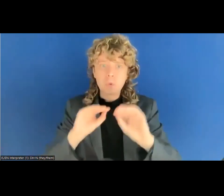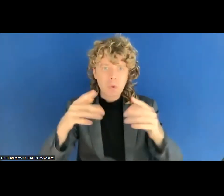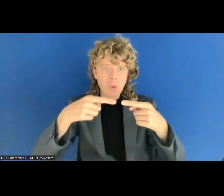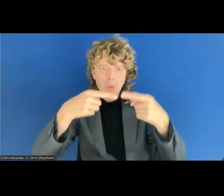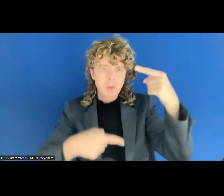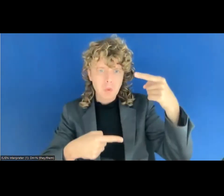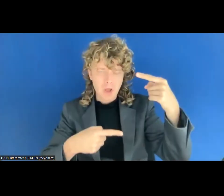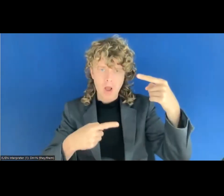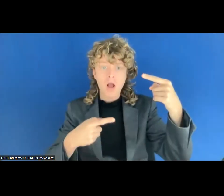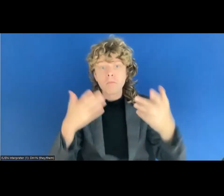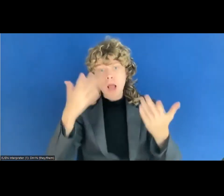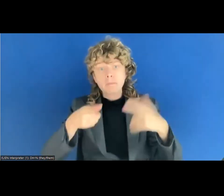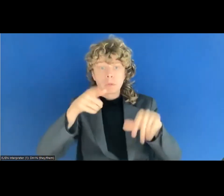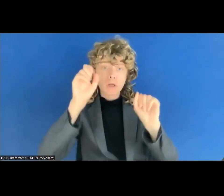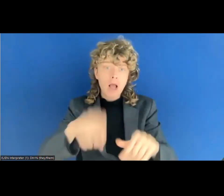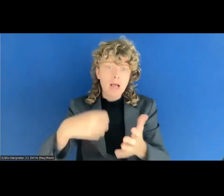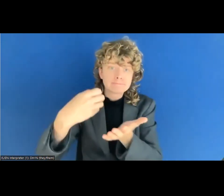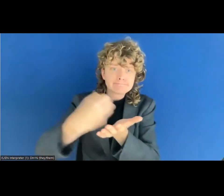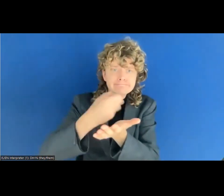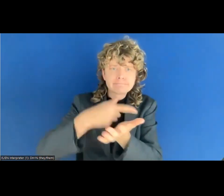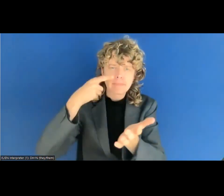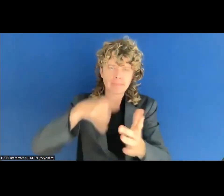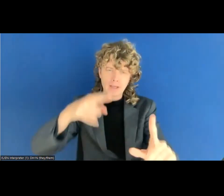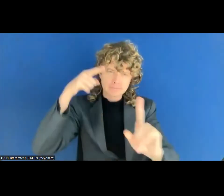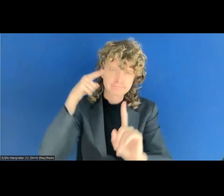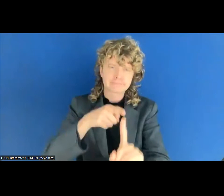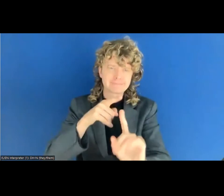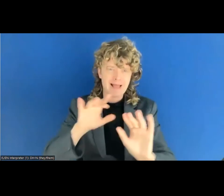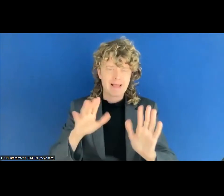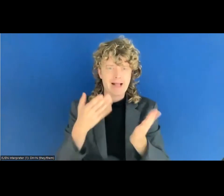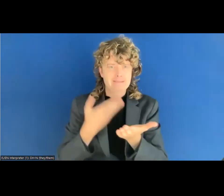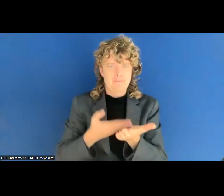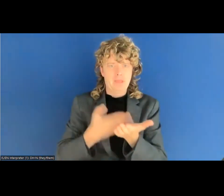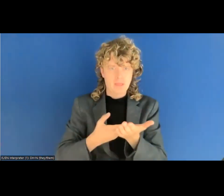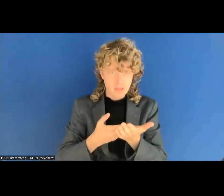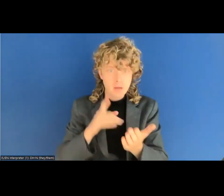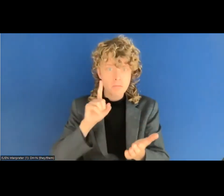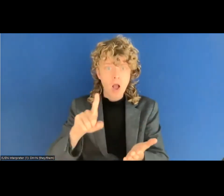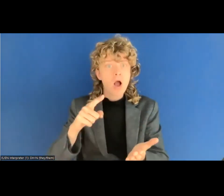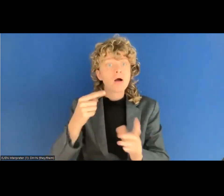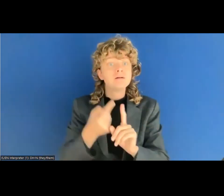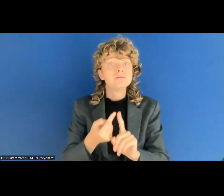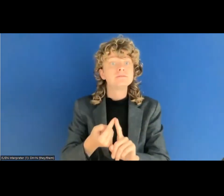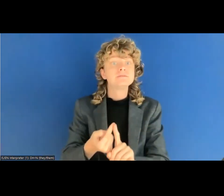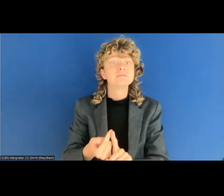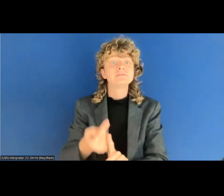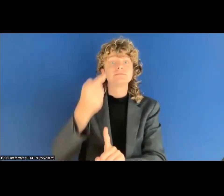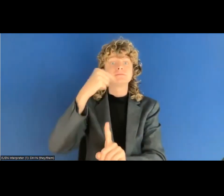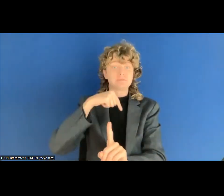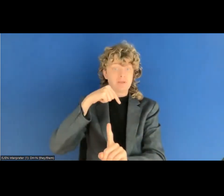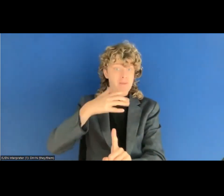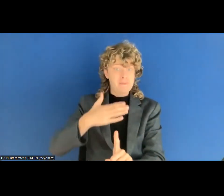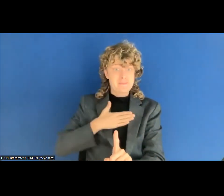But I mean, in fact, when we were working on the example I already given of real-time test communication,